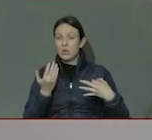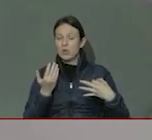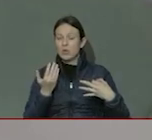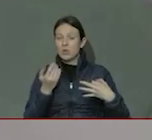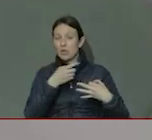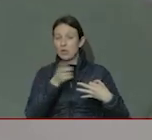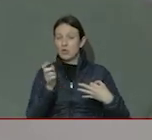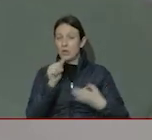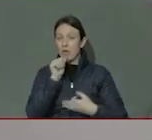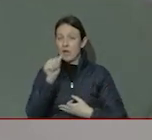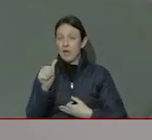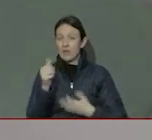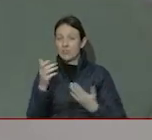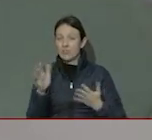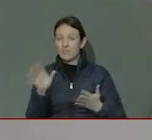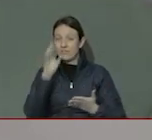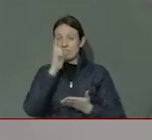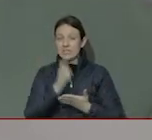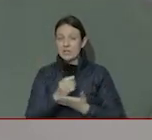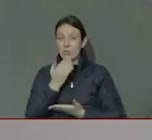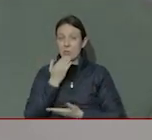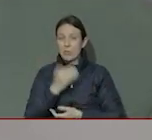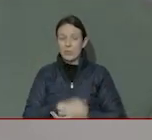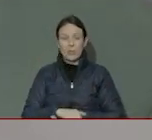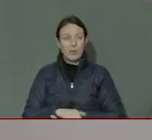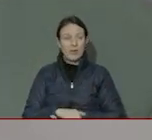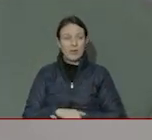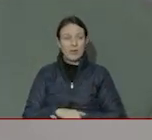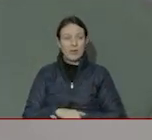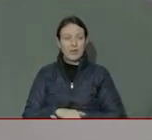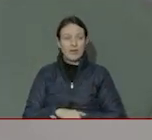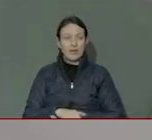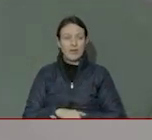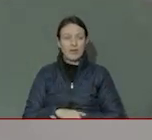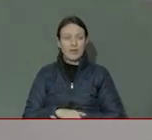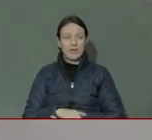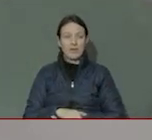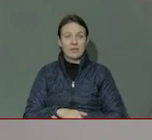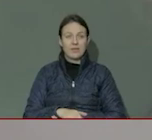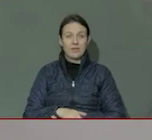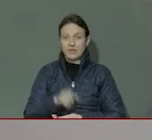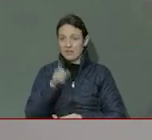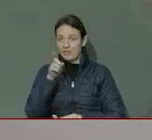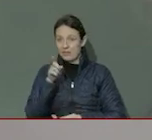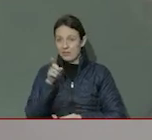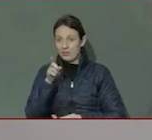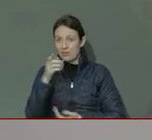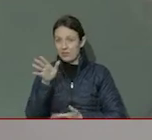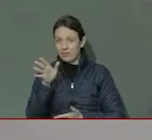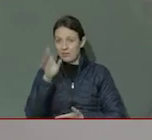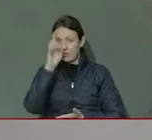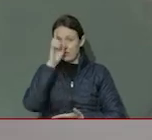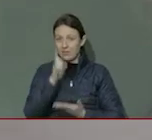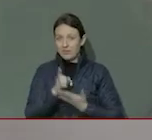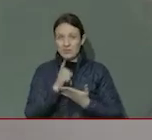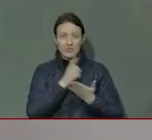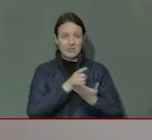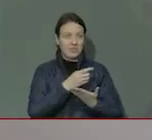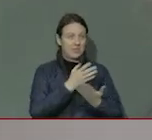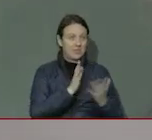have an answer? I just want to see who's got answers. I'm not going to ask you your answer. You have an answer? I see your hands here as